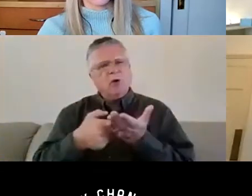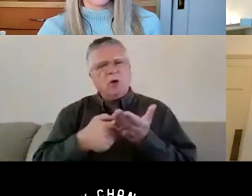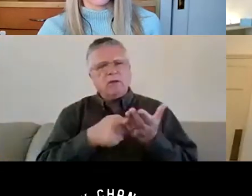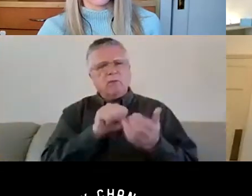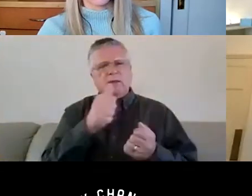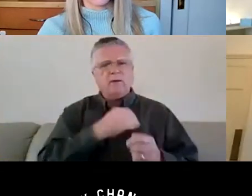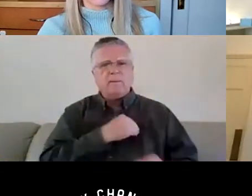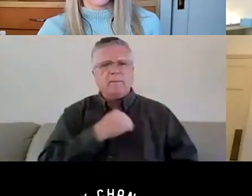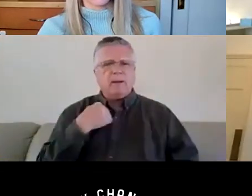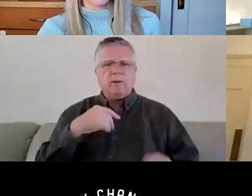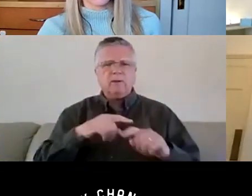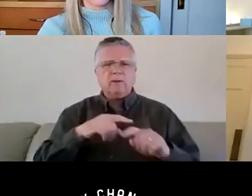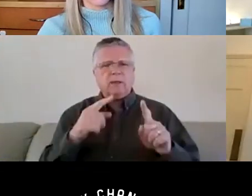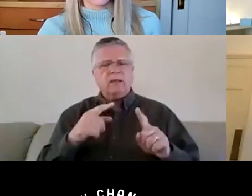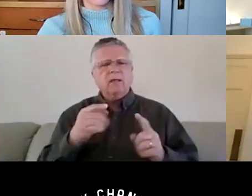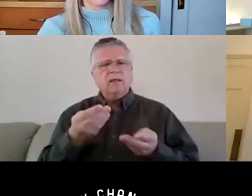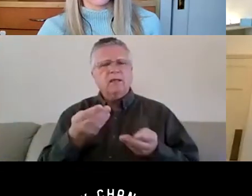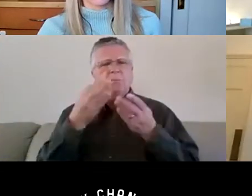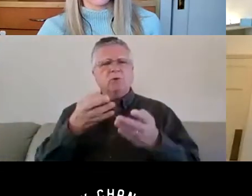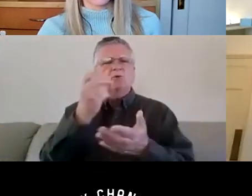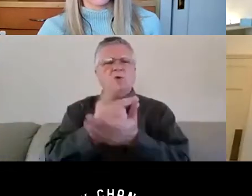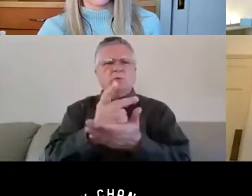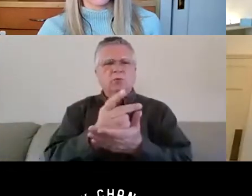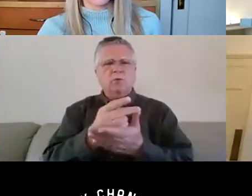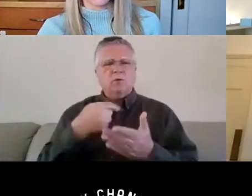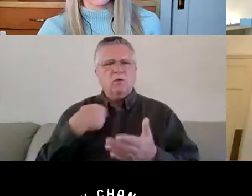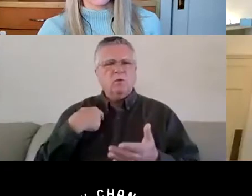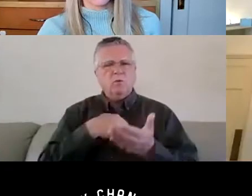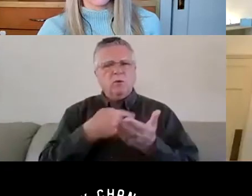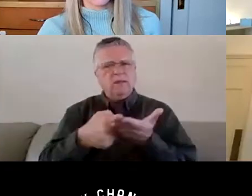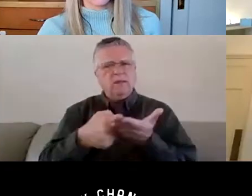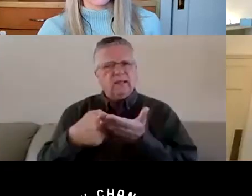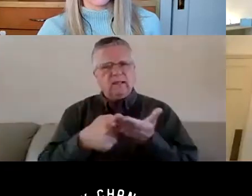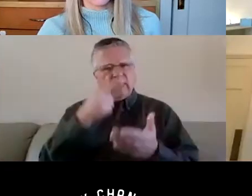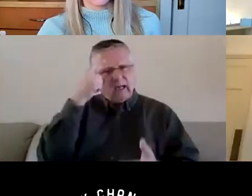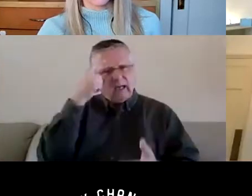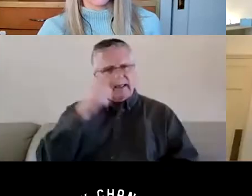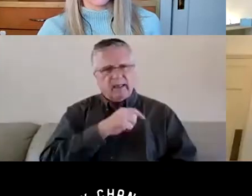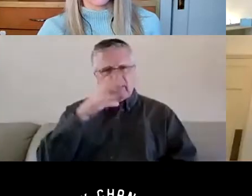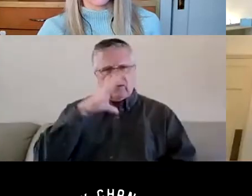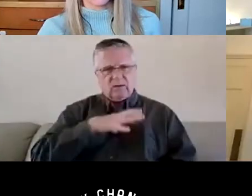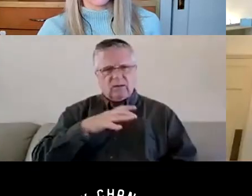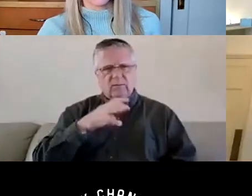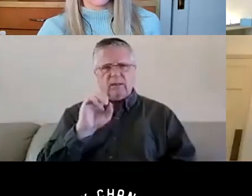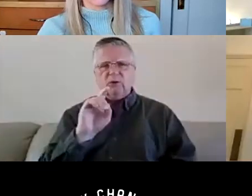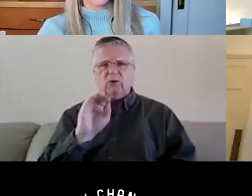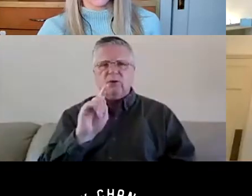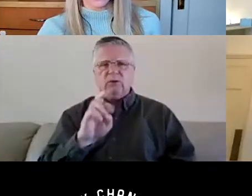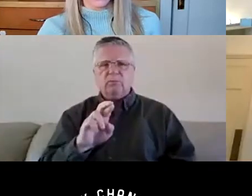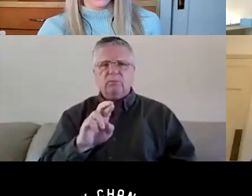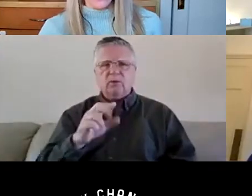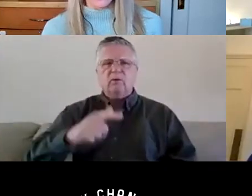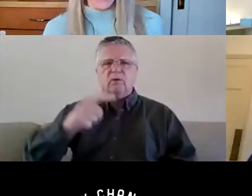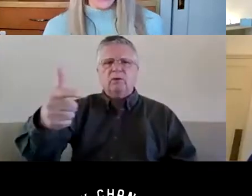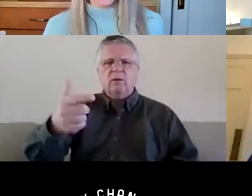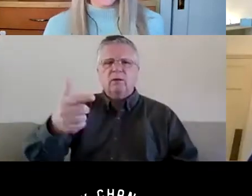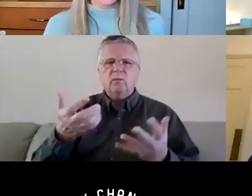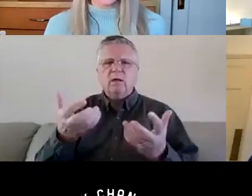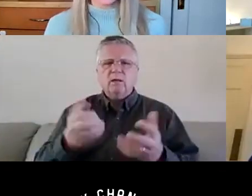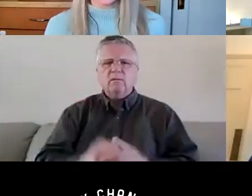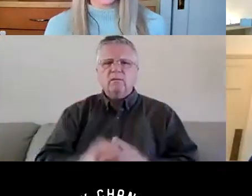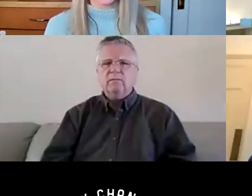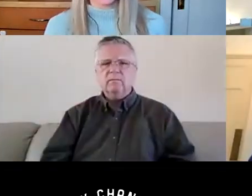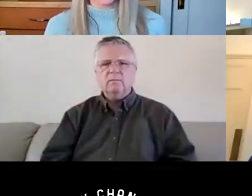So the motion is to approve. We're in discussion. I believe Councilwoman Strasburger wanted to go. Yes, and I won't